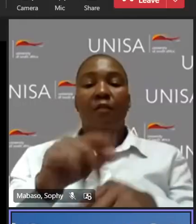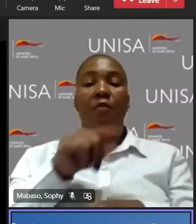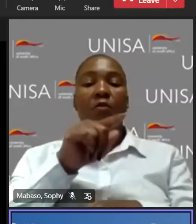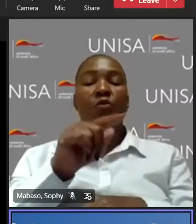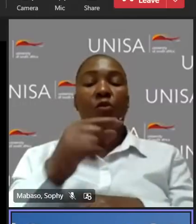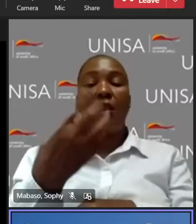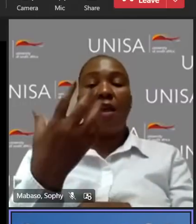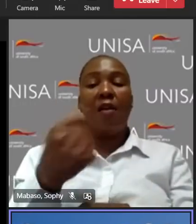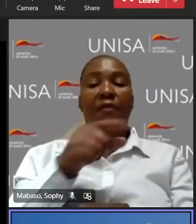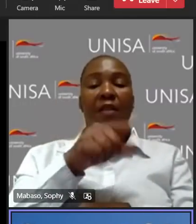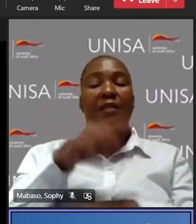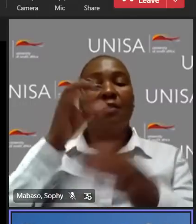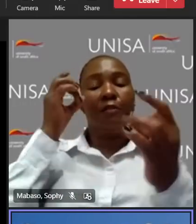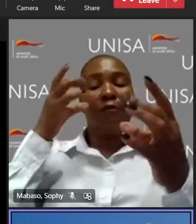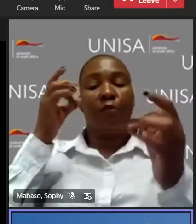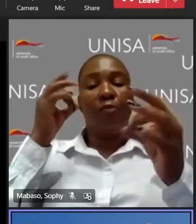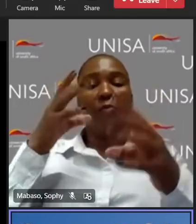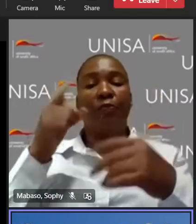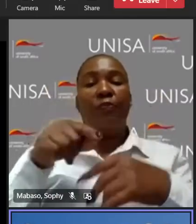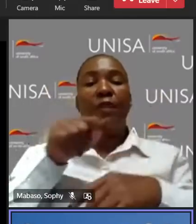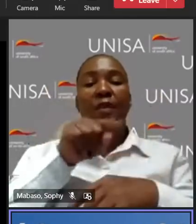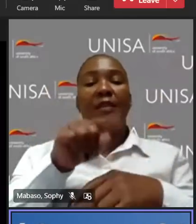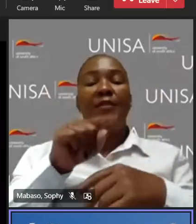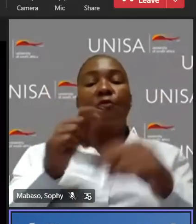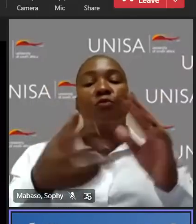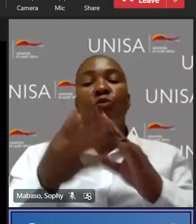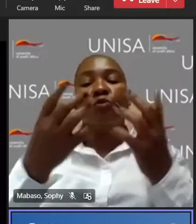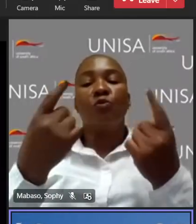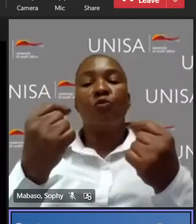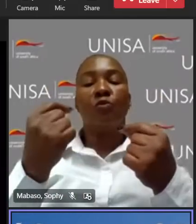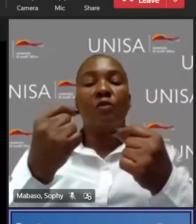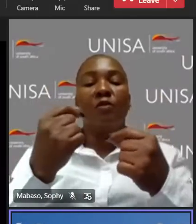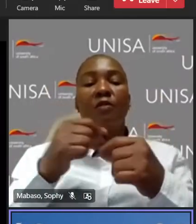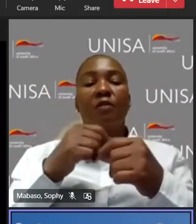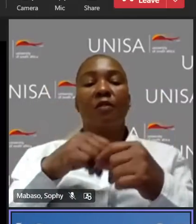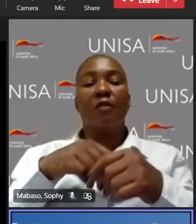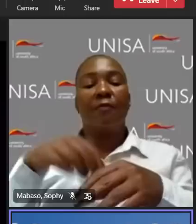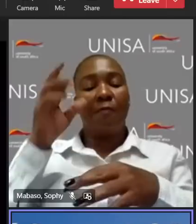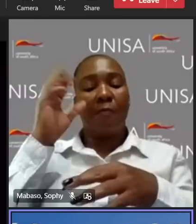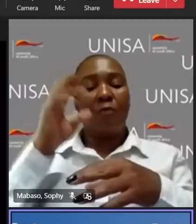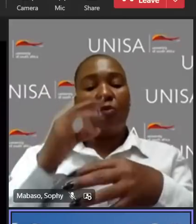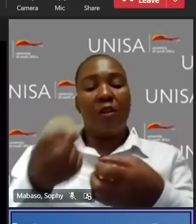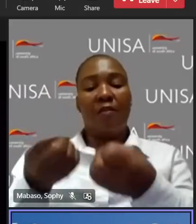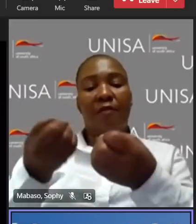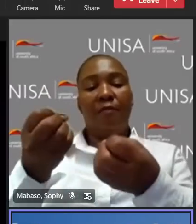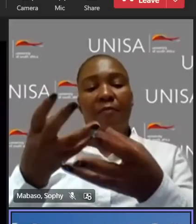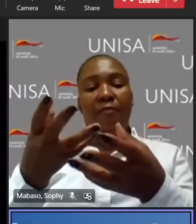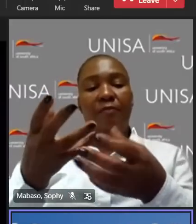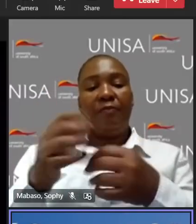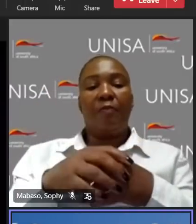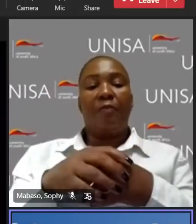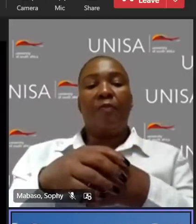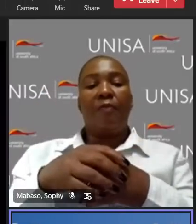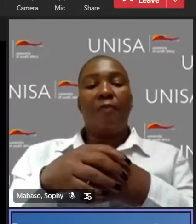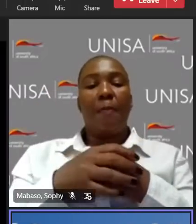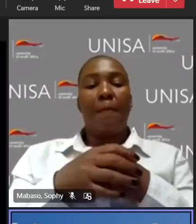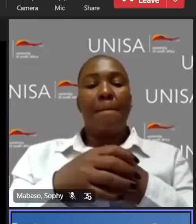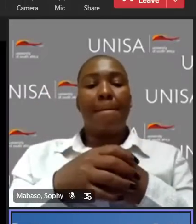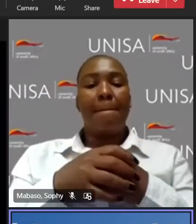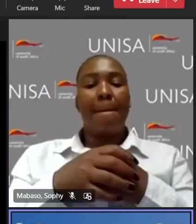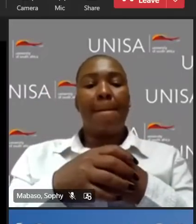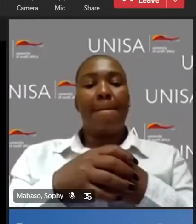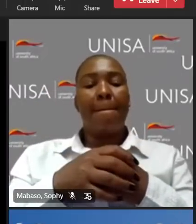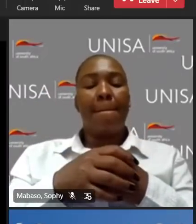have this information. There is no need to take notes and so on. I know it might be a lot of information to